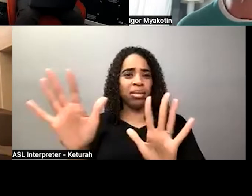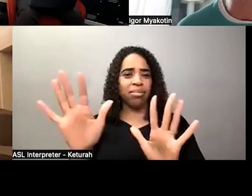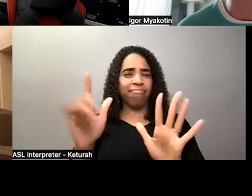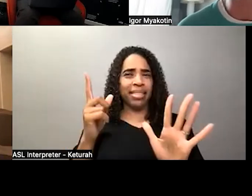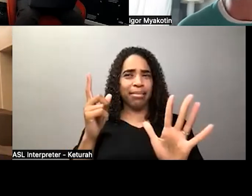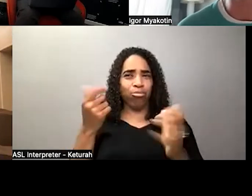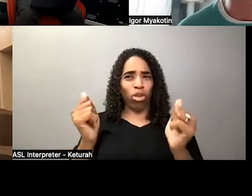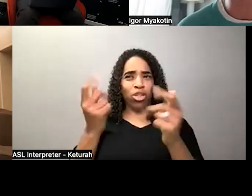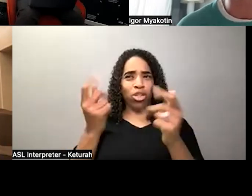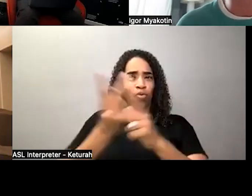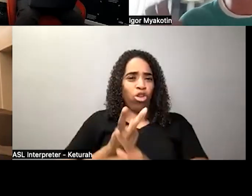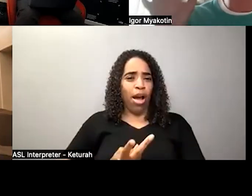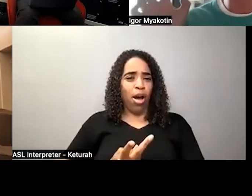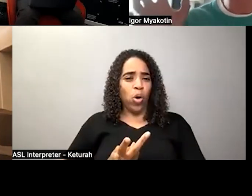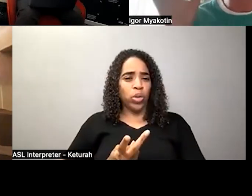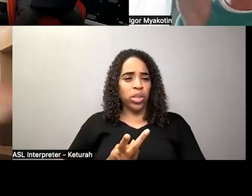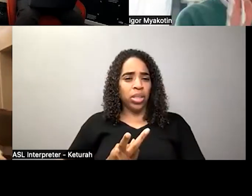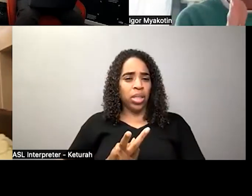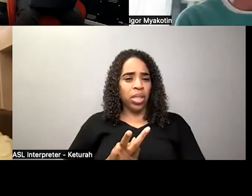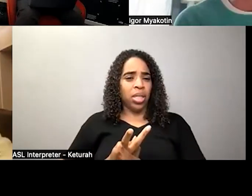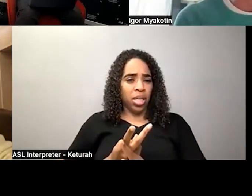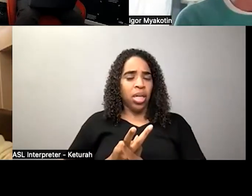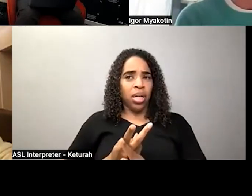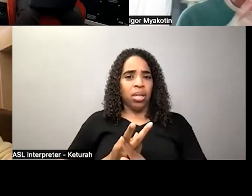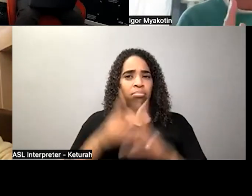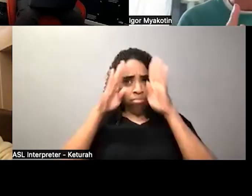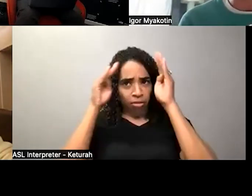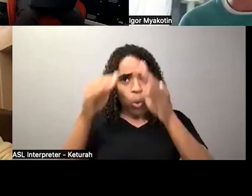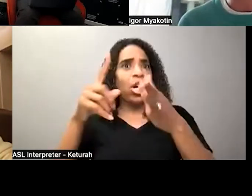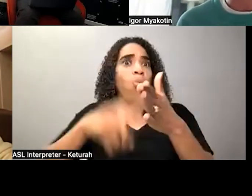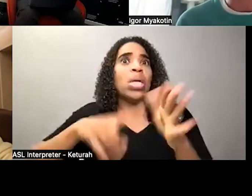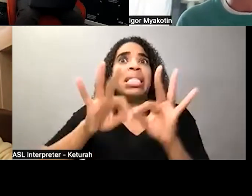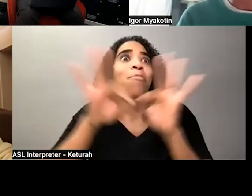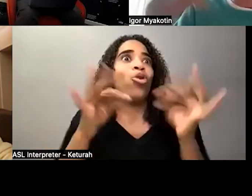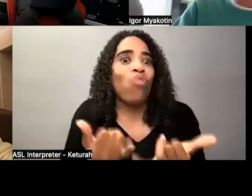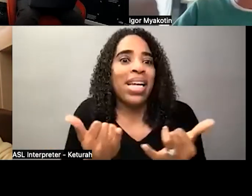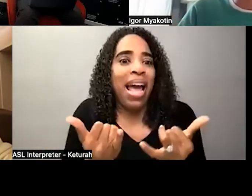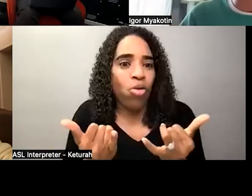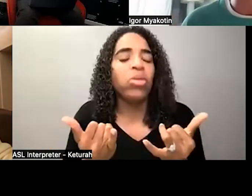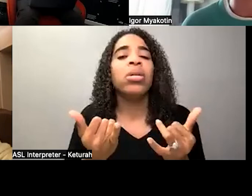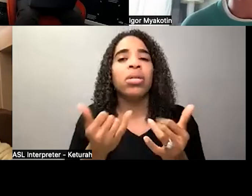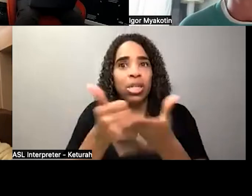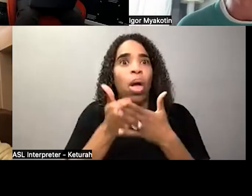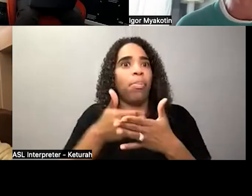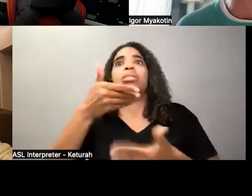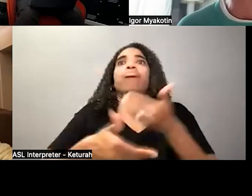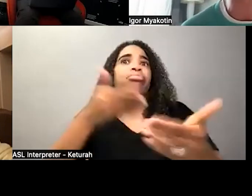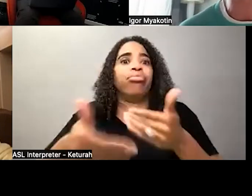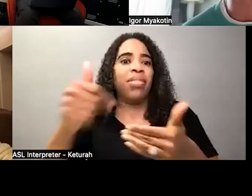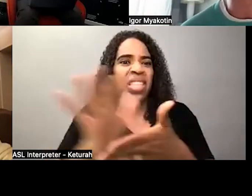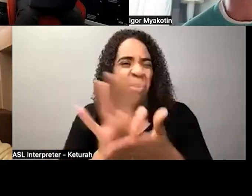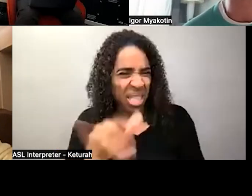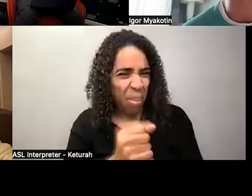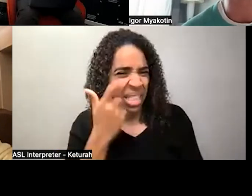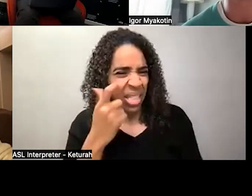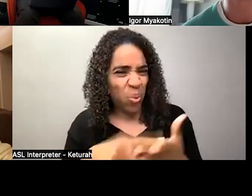to shift it from like this one thing to this very important thing that's happening right now, and then move forward. So if it makes sense